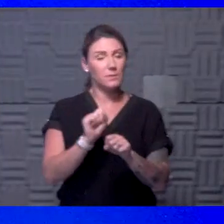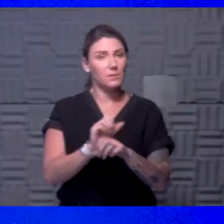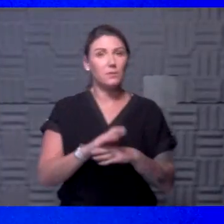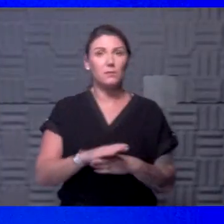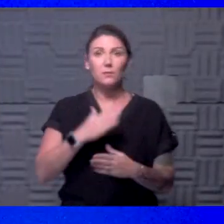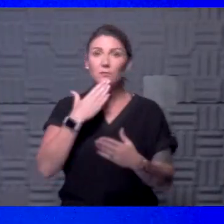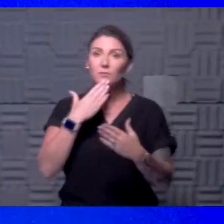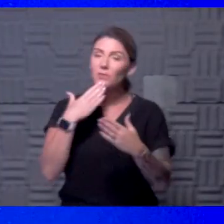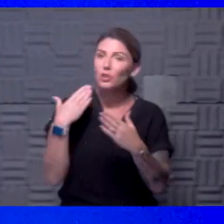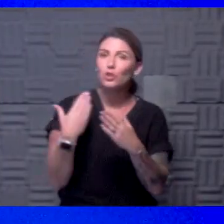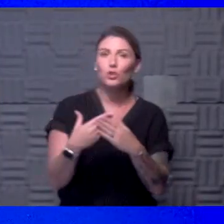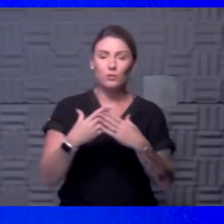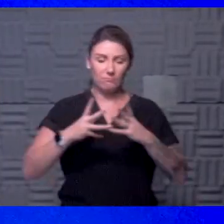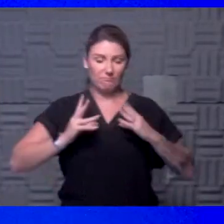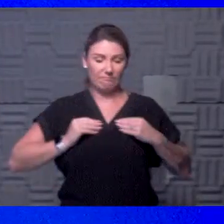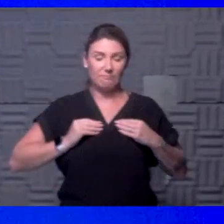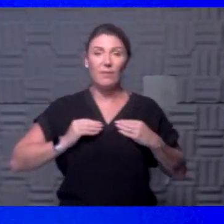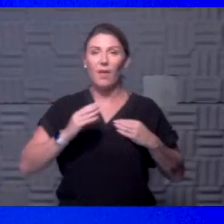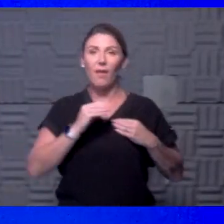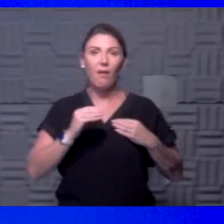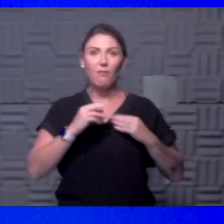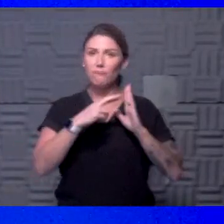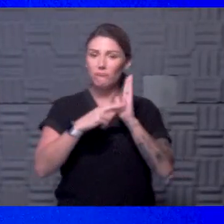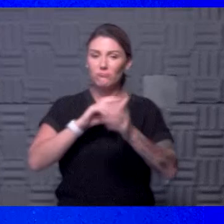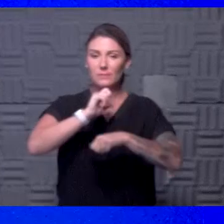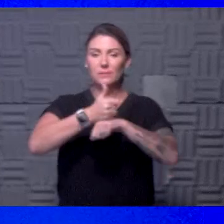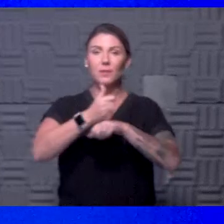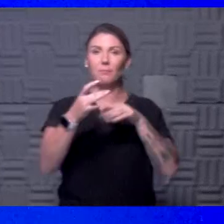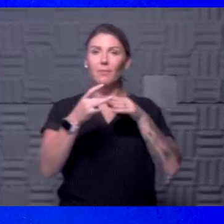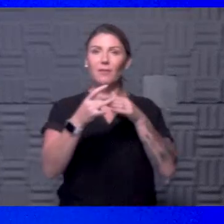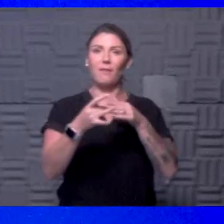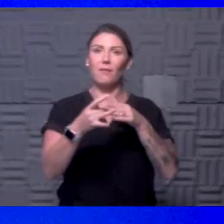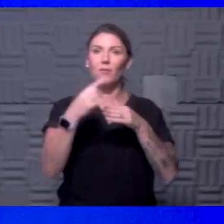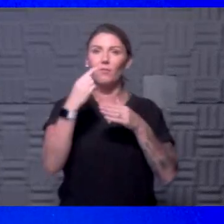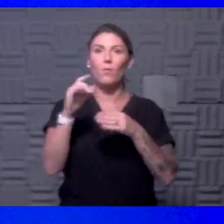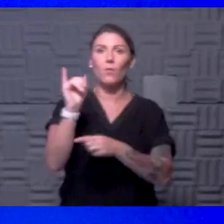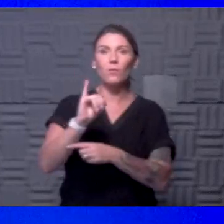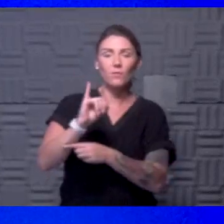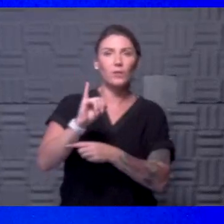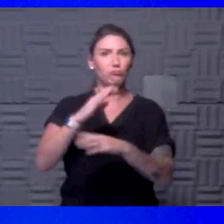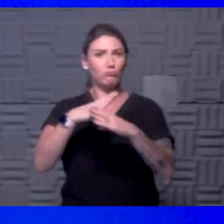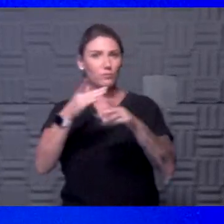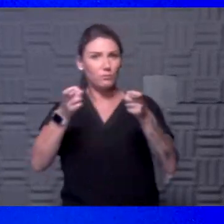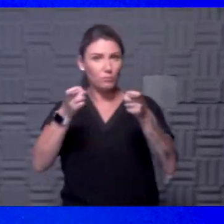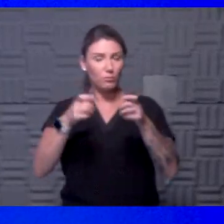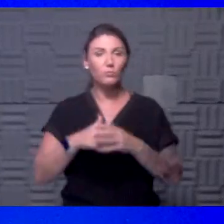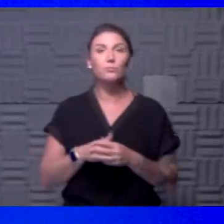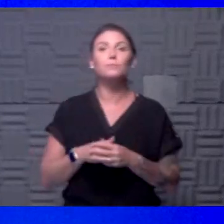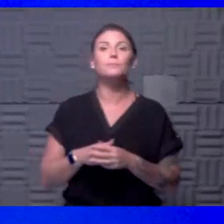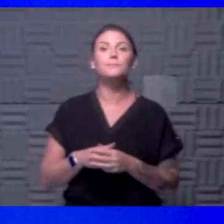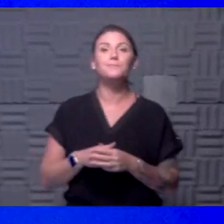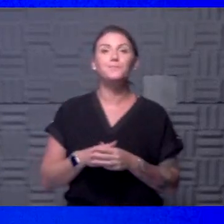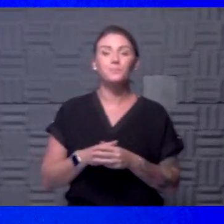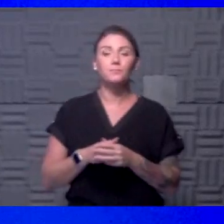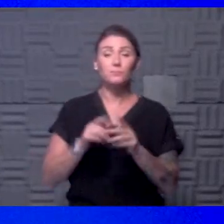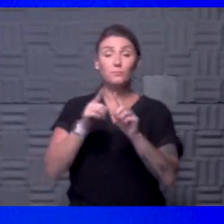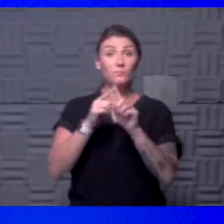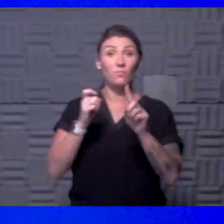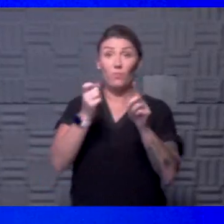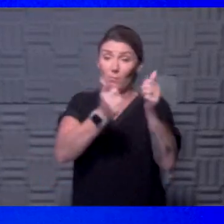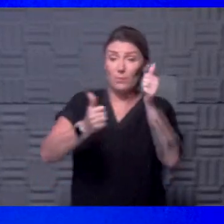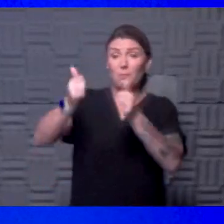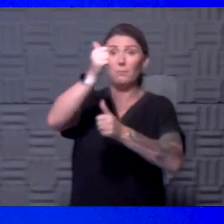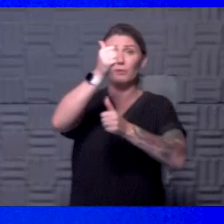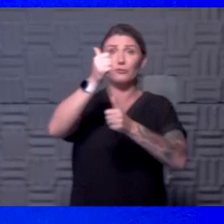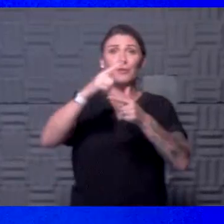good buy-in and acceptance of the guidance that we've given for infection prevention and control from the administrators